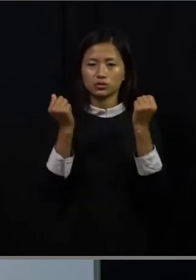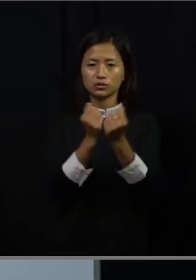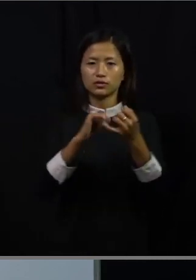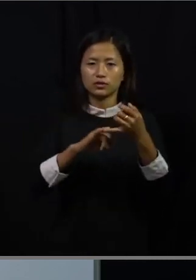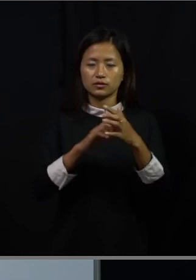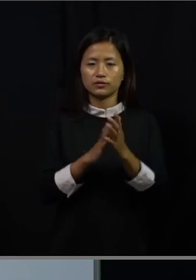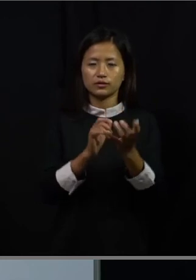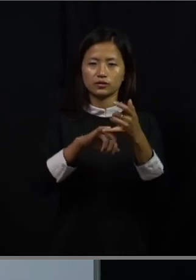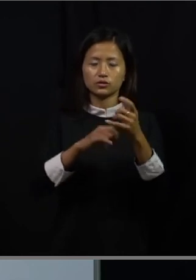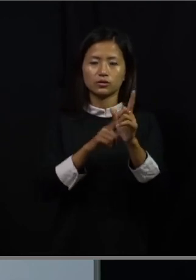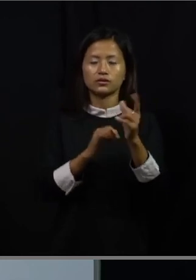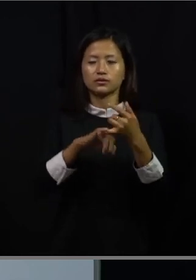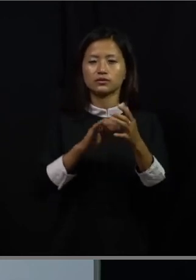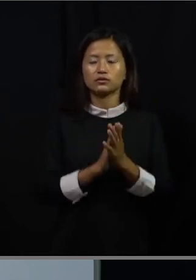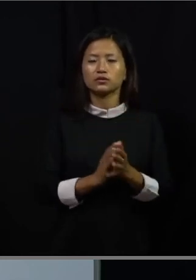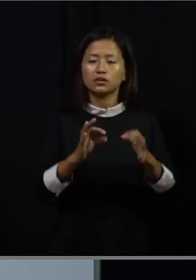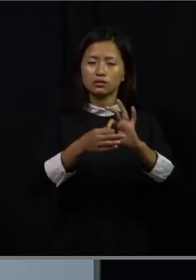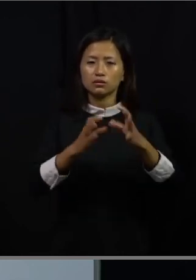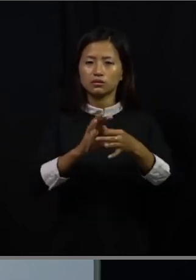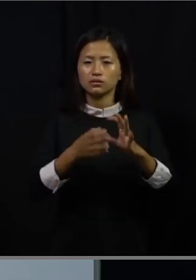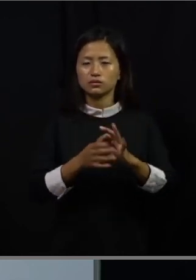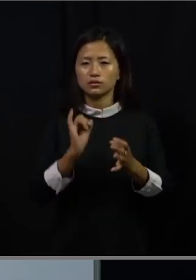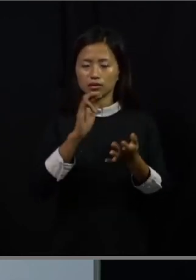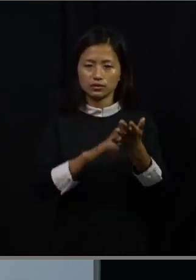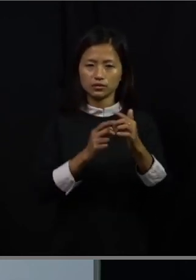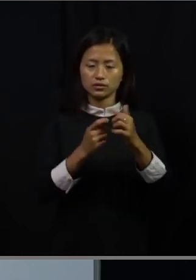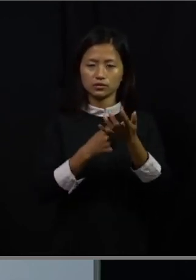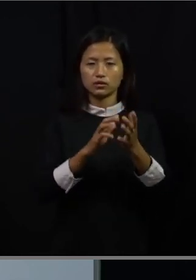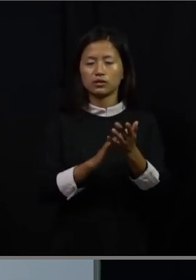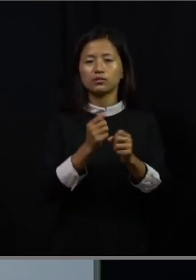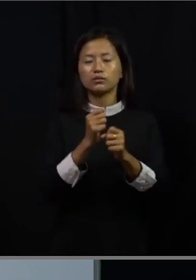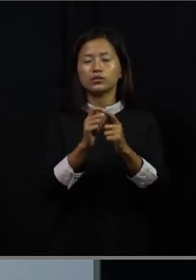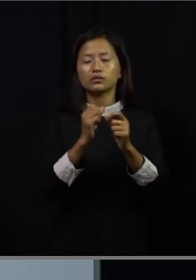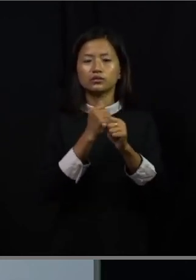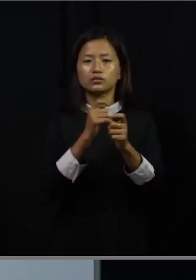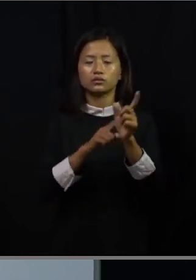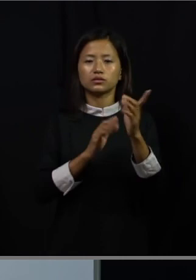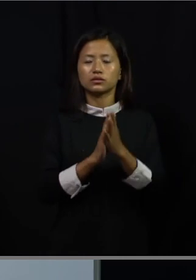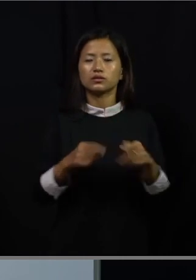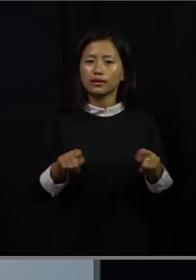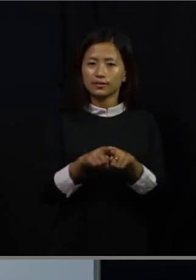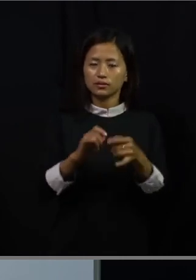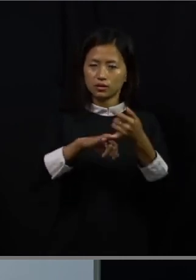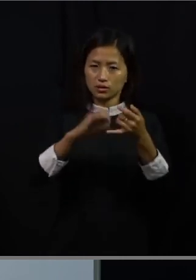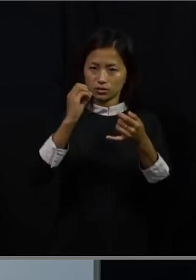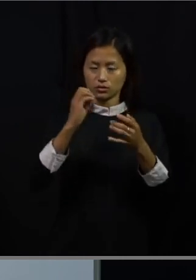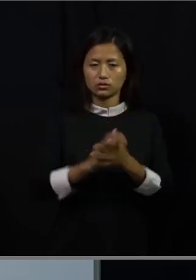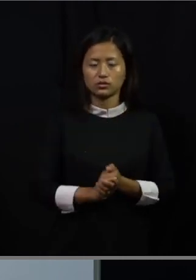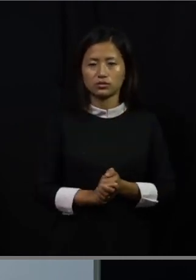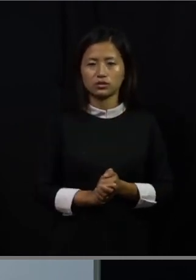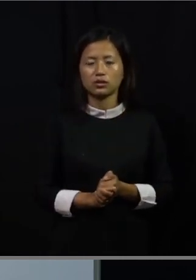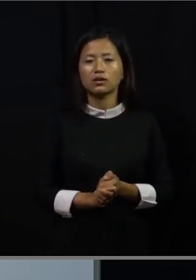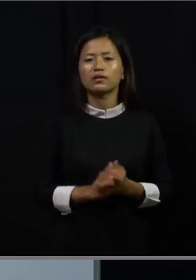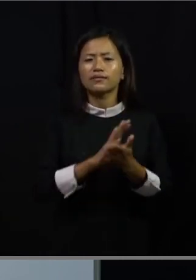The next is relationship. What is the relationship between anthropology and sociology here? Okay, both studies the holistic manner,